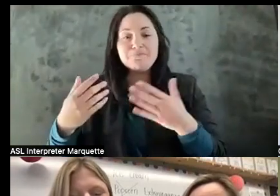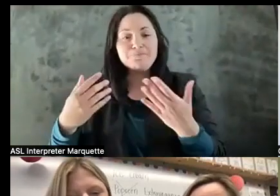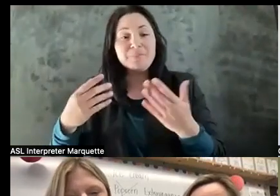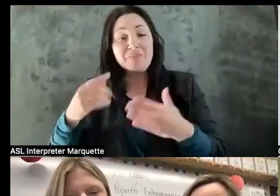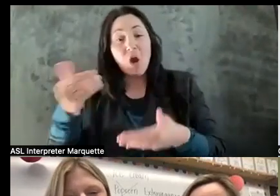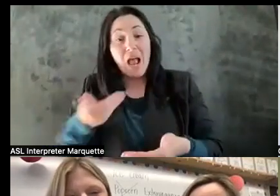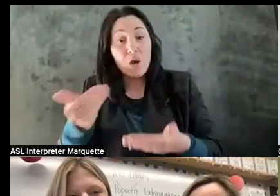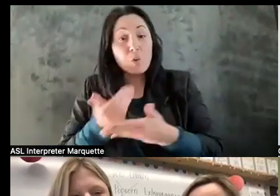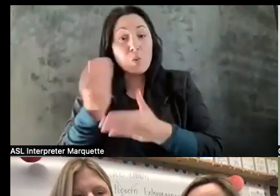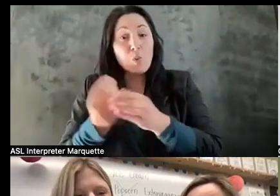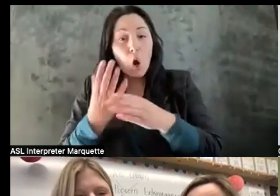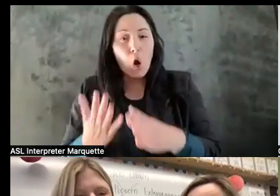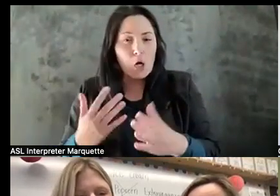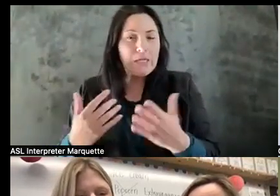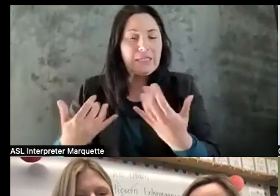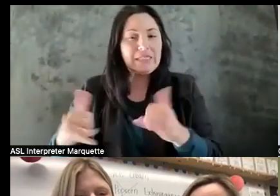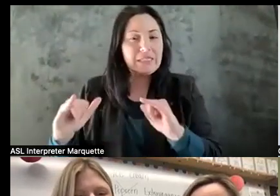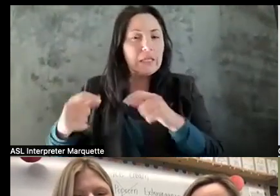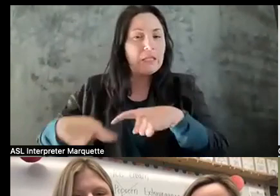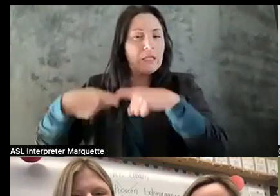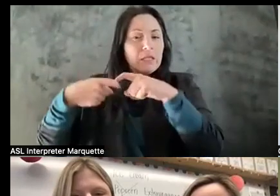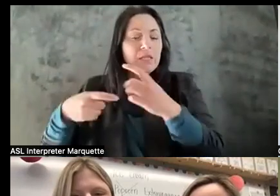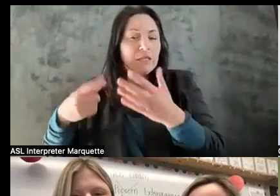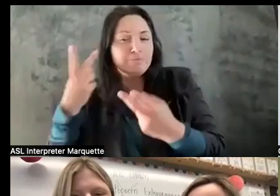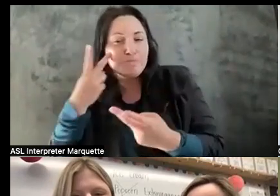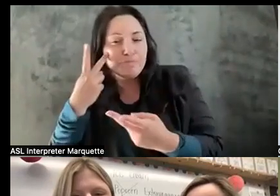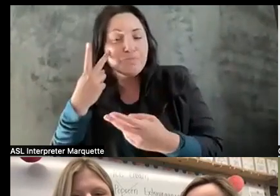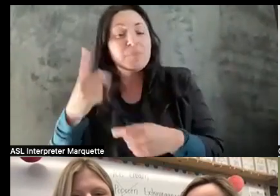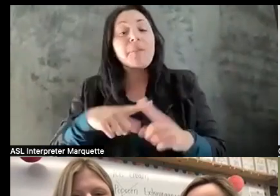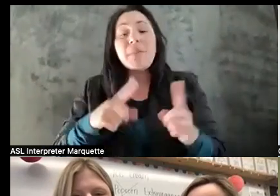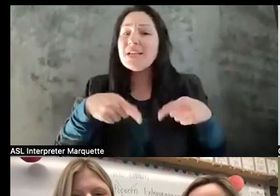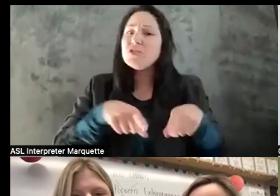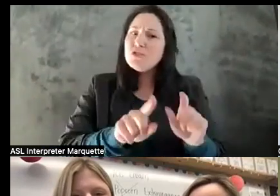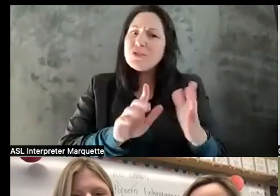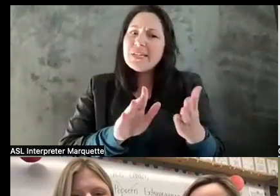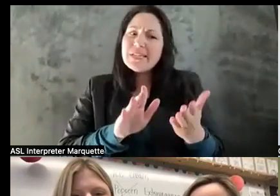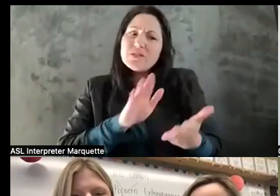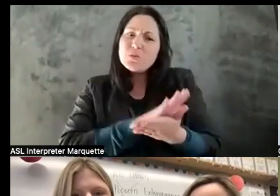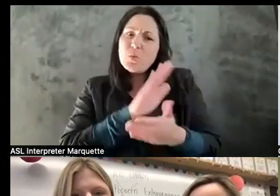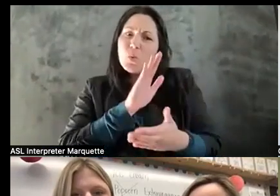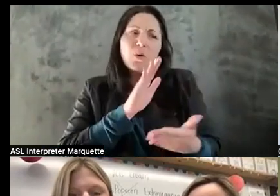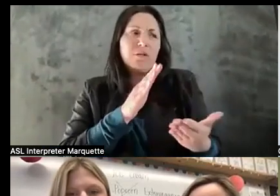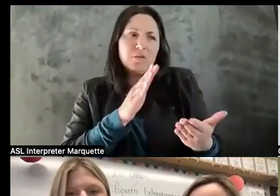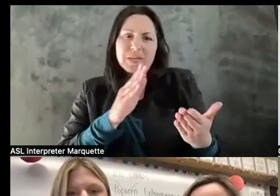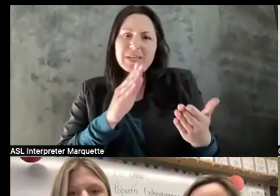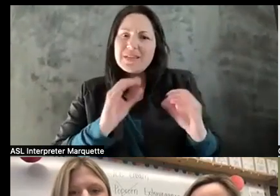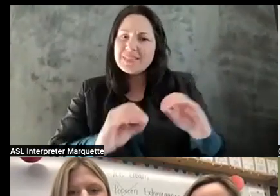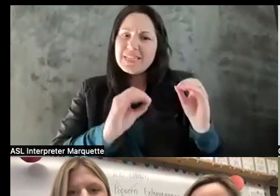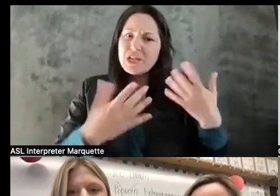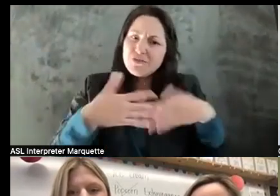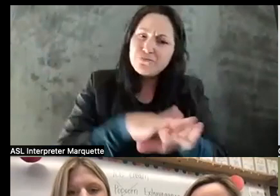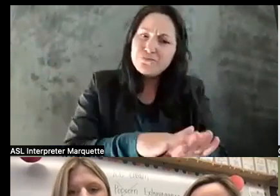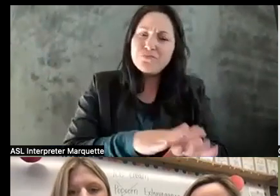incorporate gardening and nature throughout the school year, especially during our Sharing the Planet unit, which we are just concluding now, where